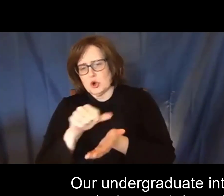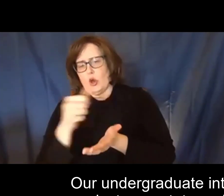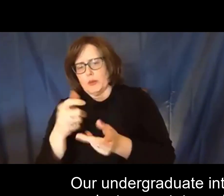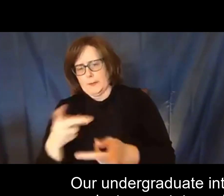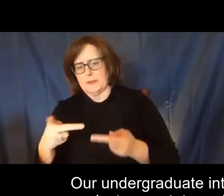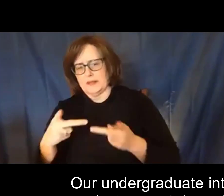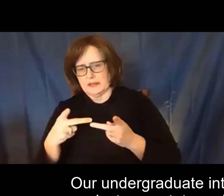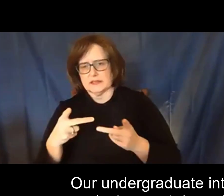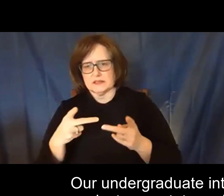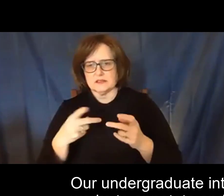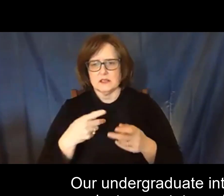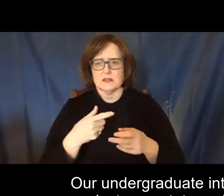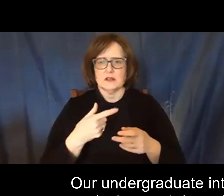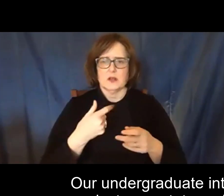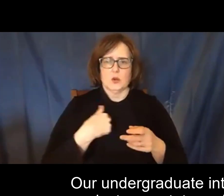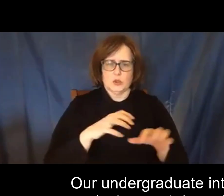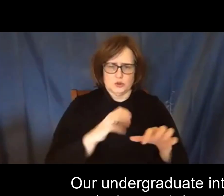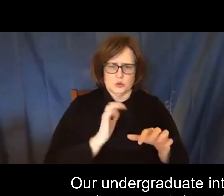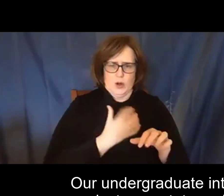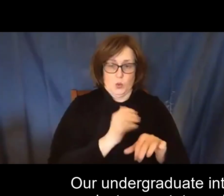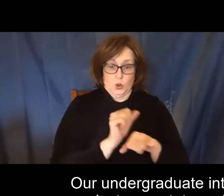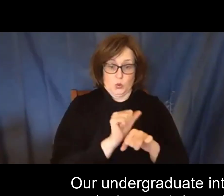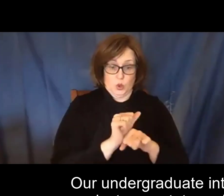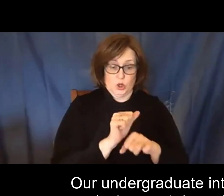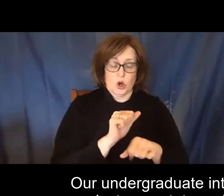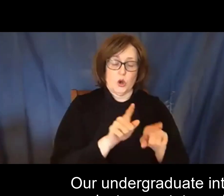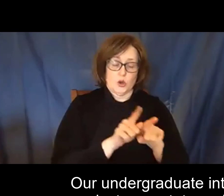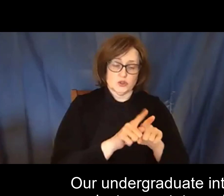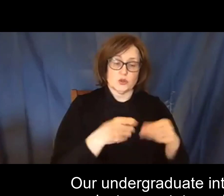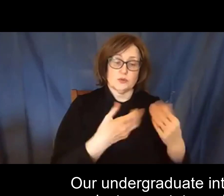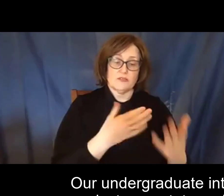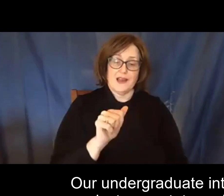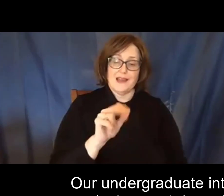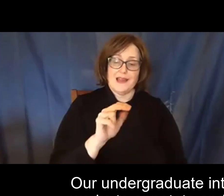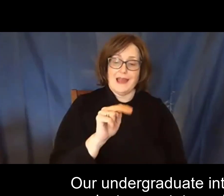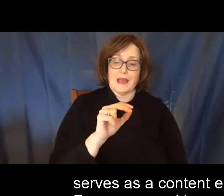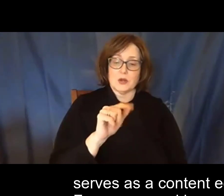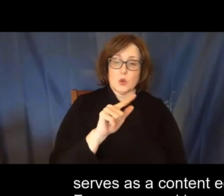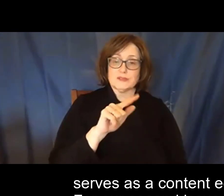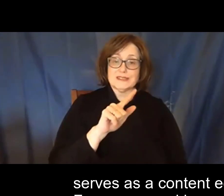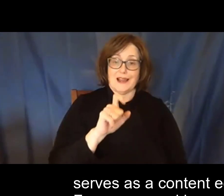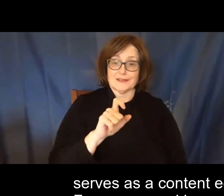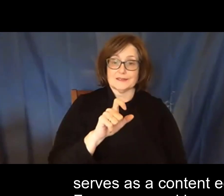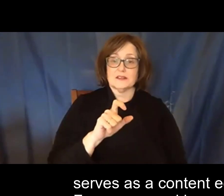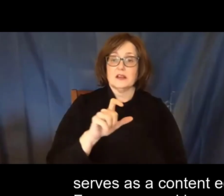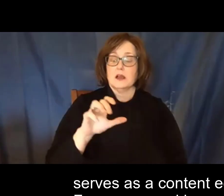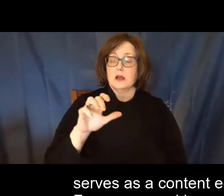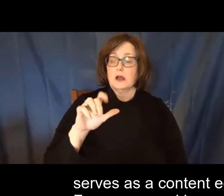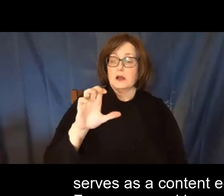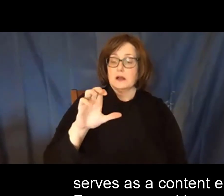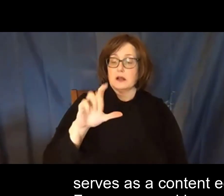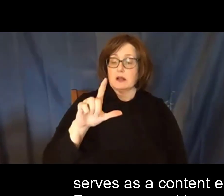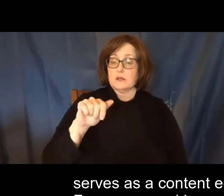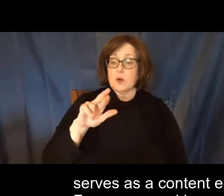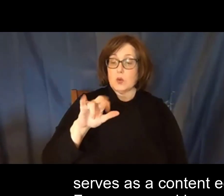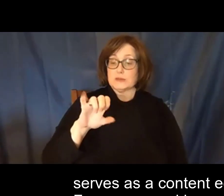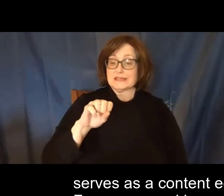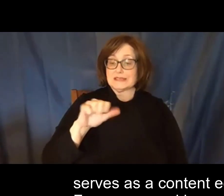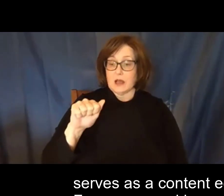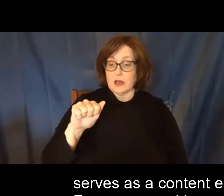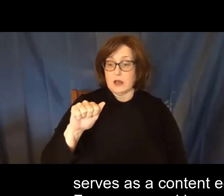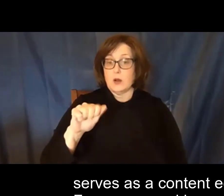annotate, and Clarissa West White, an academic librarian and scholar, serves as the content editor for